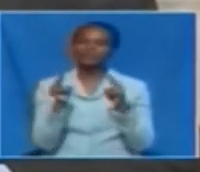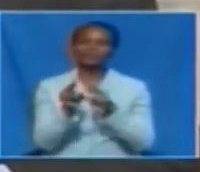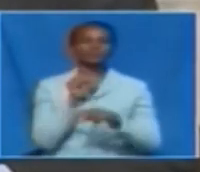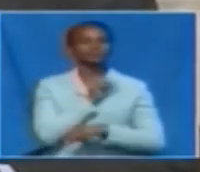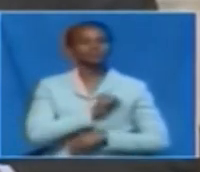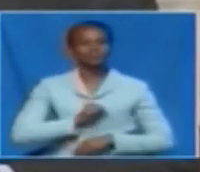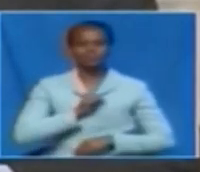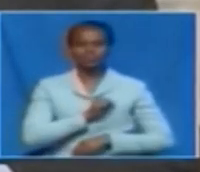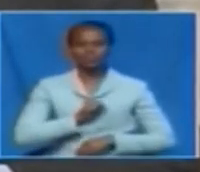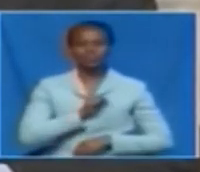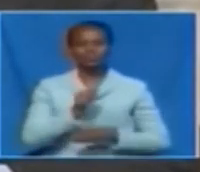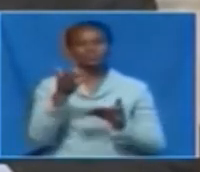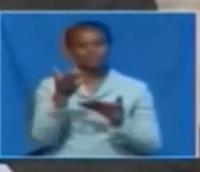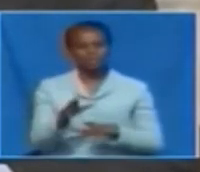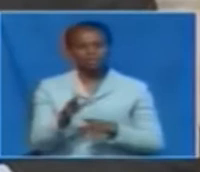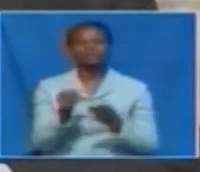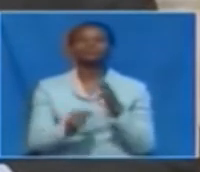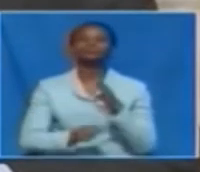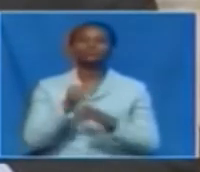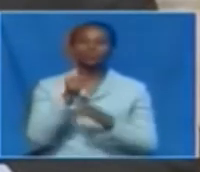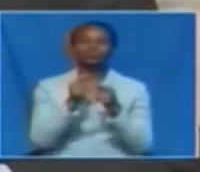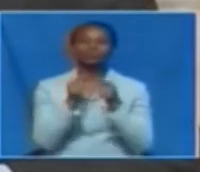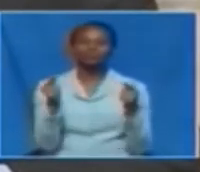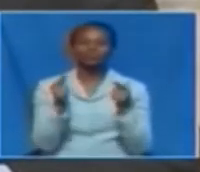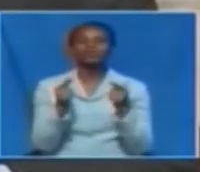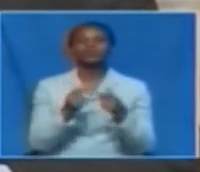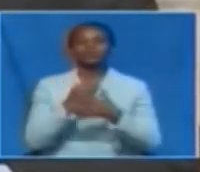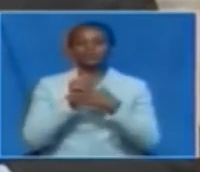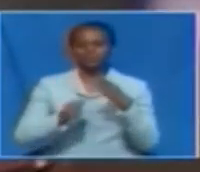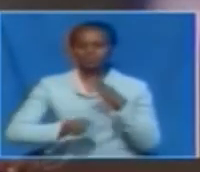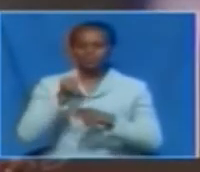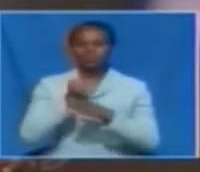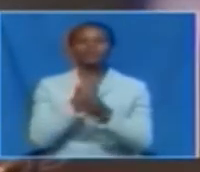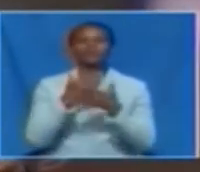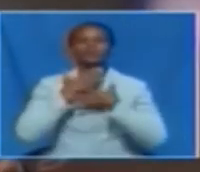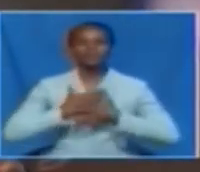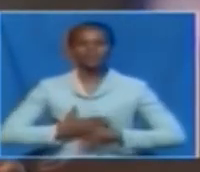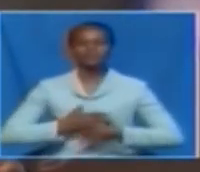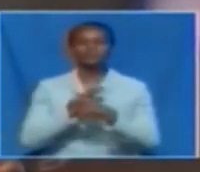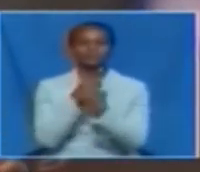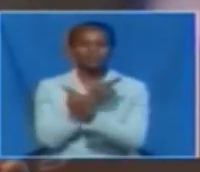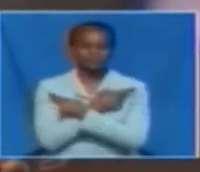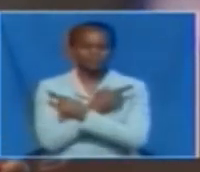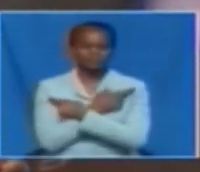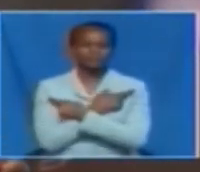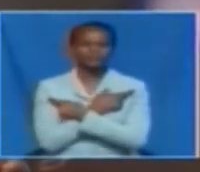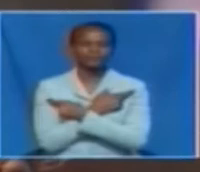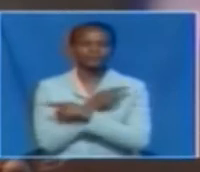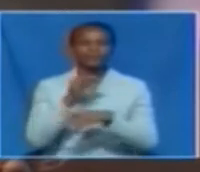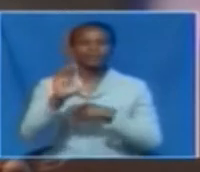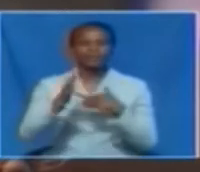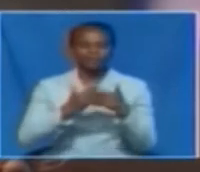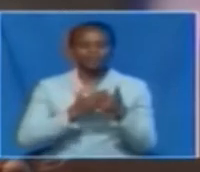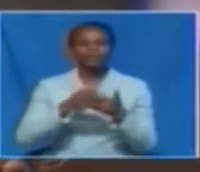condolences on the loss of such a great soul. May her soul rest in peace. Now, Dr. Mumba, coming back to your